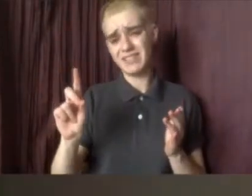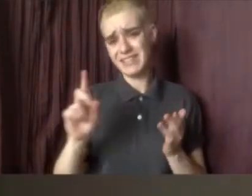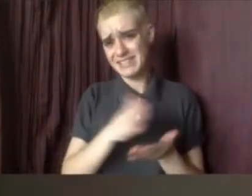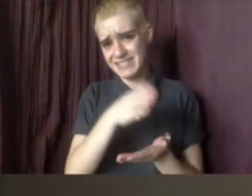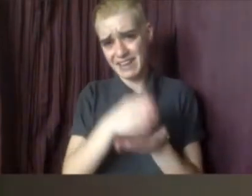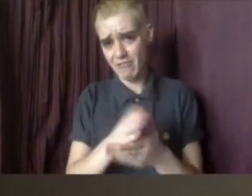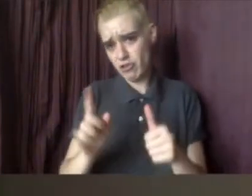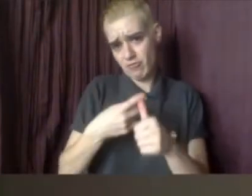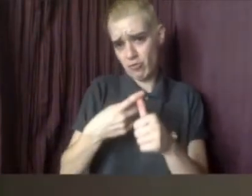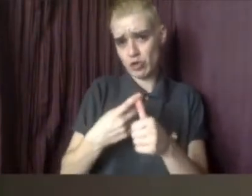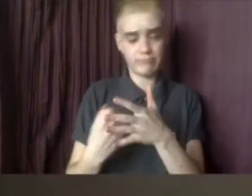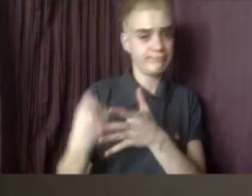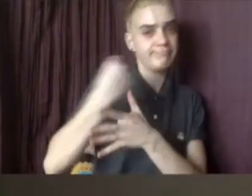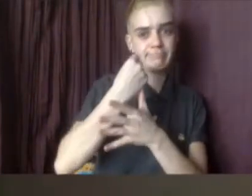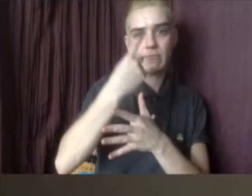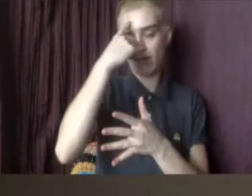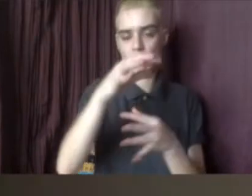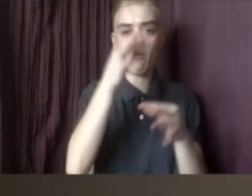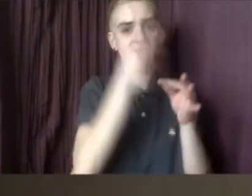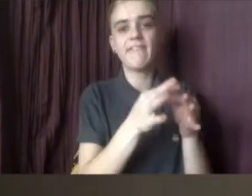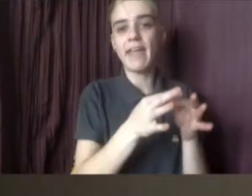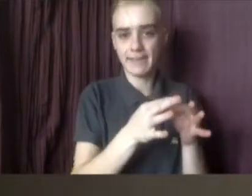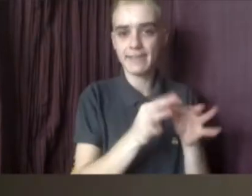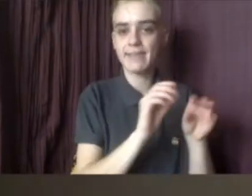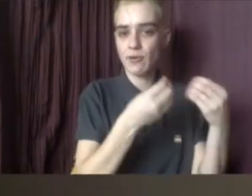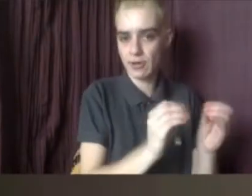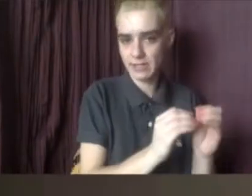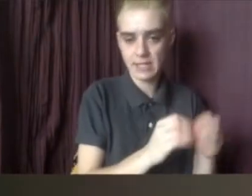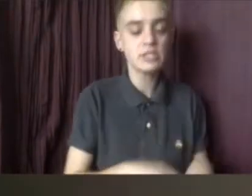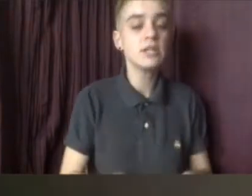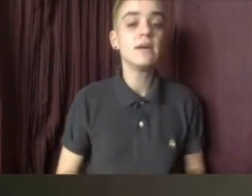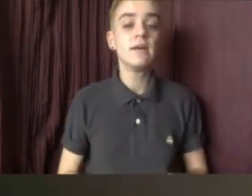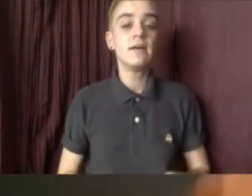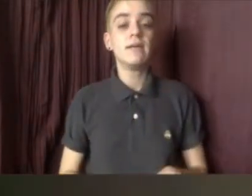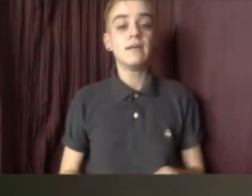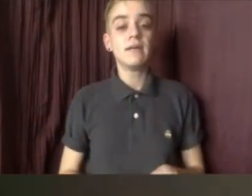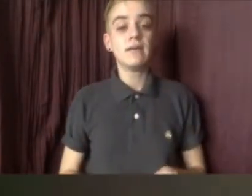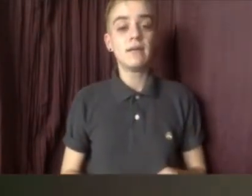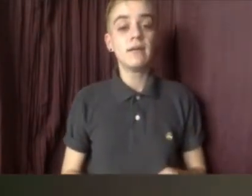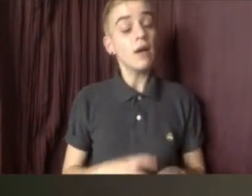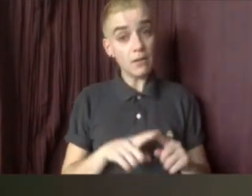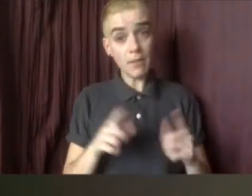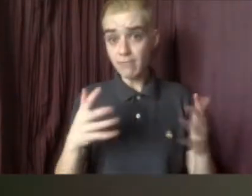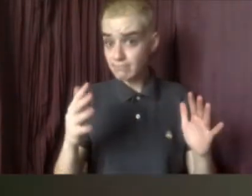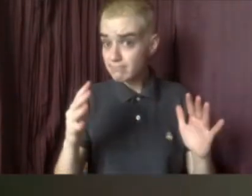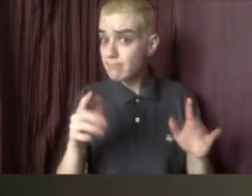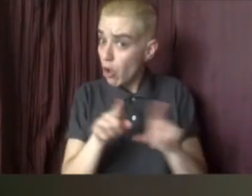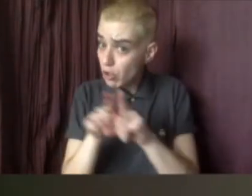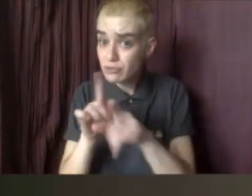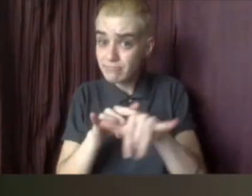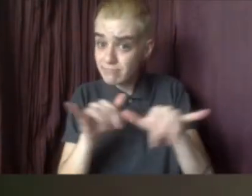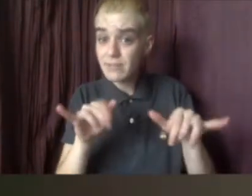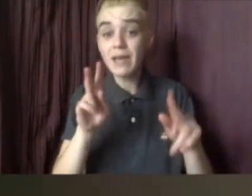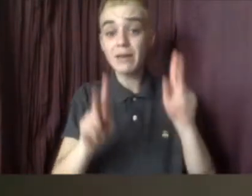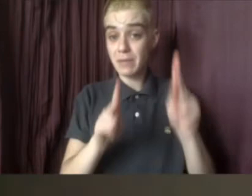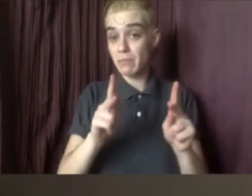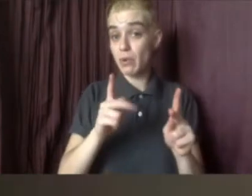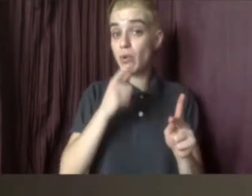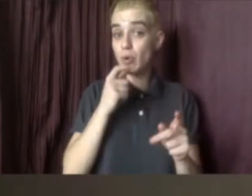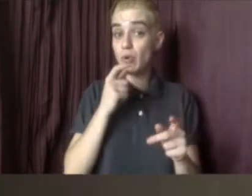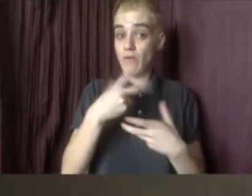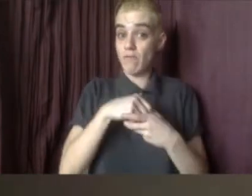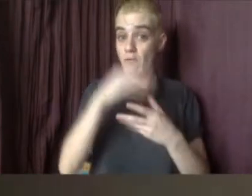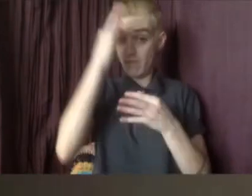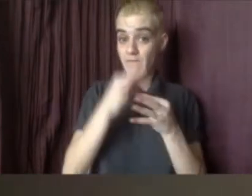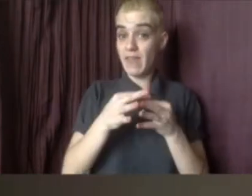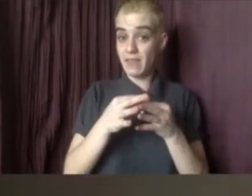it's hunger, whether it is economic inequality, whether it is healthcare for all of these things are directly impacted